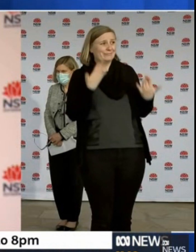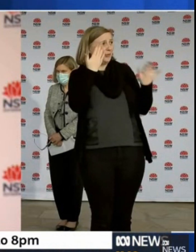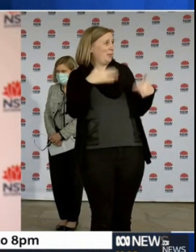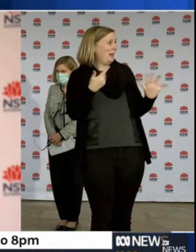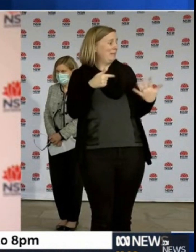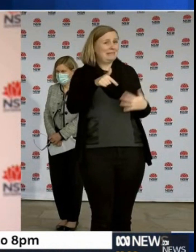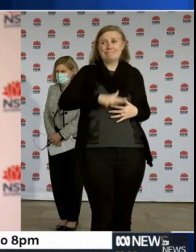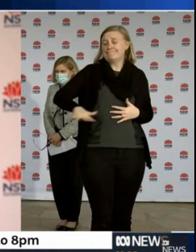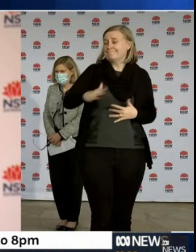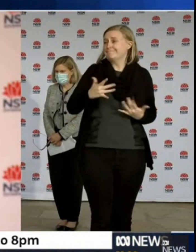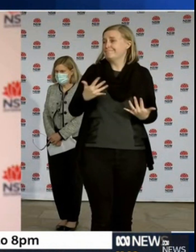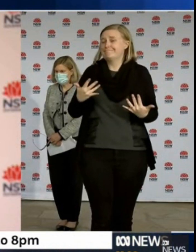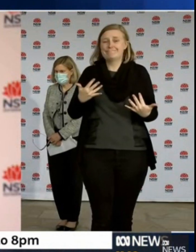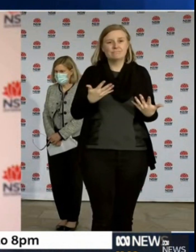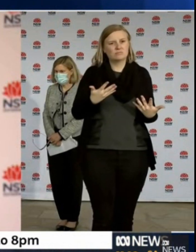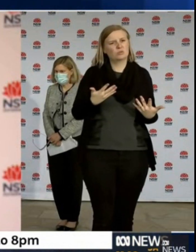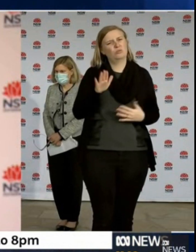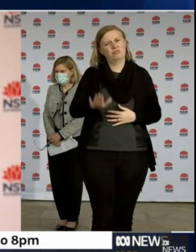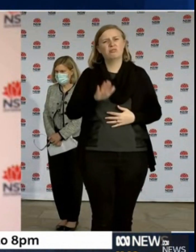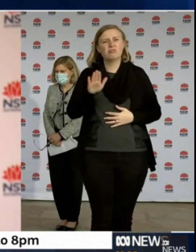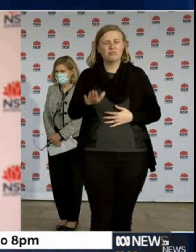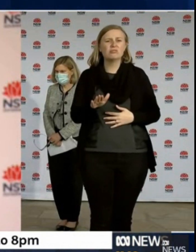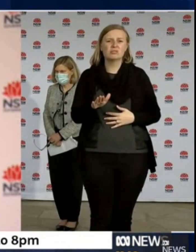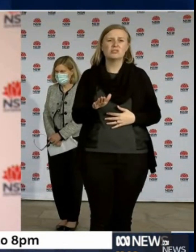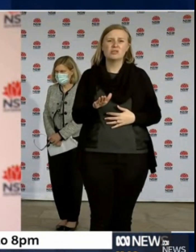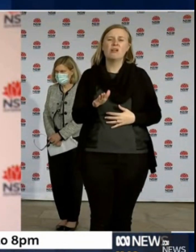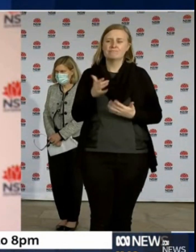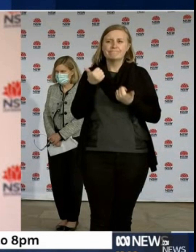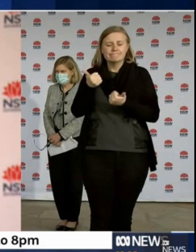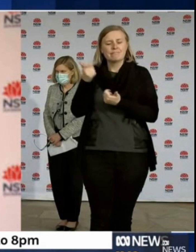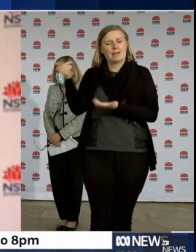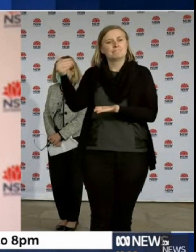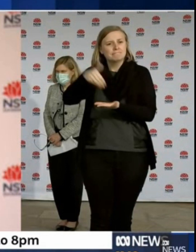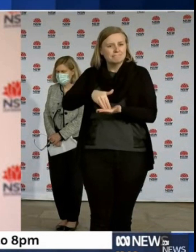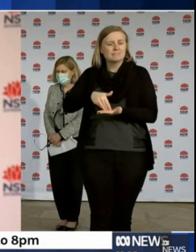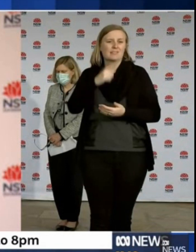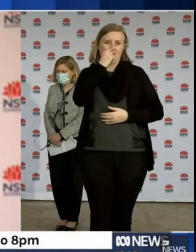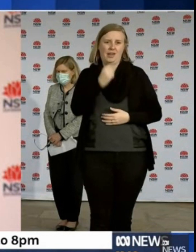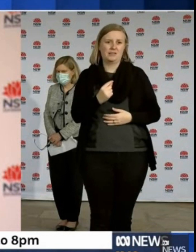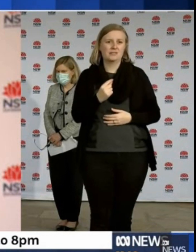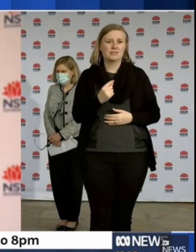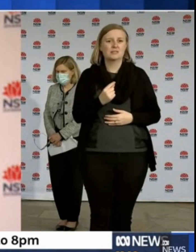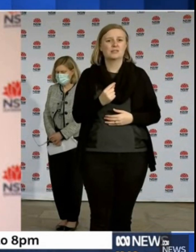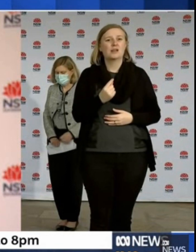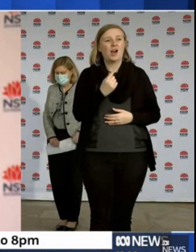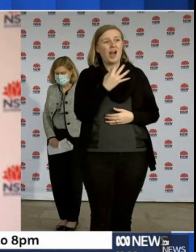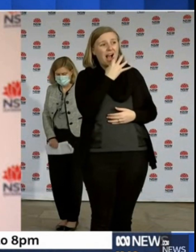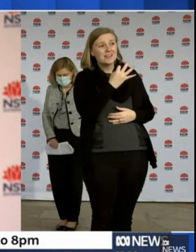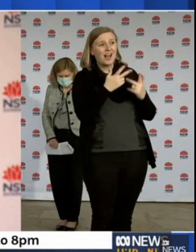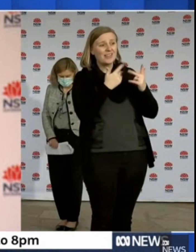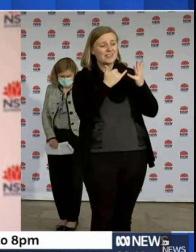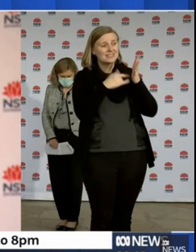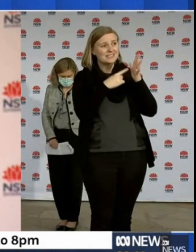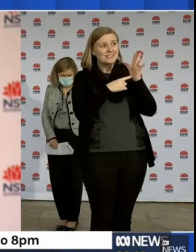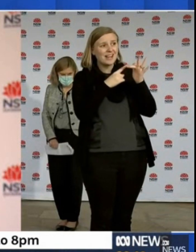Wales government has supported the national strategy. But I just ask other state leaders to also consider what they can do, as difficult as it